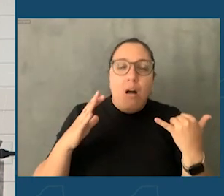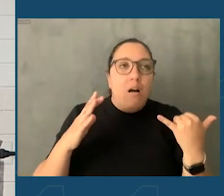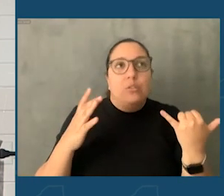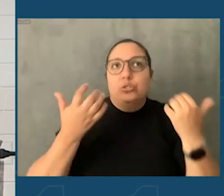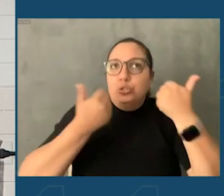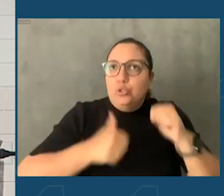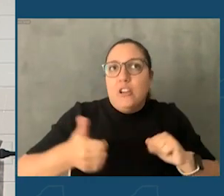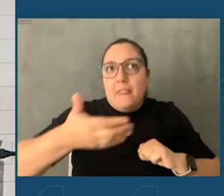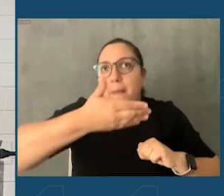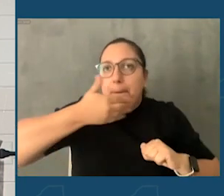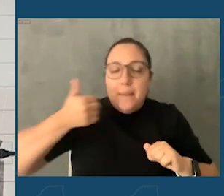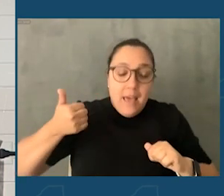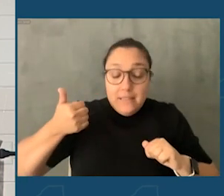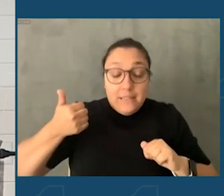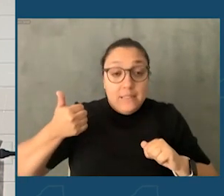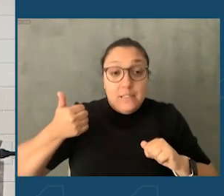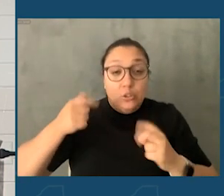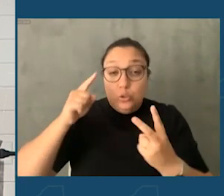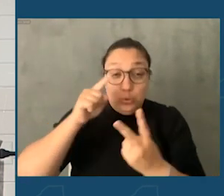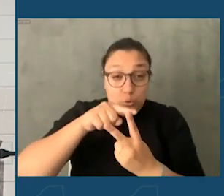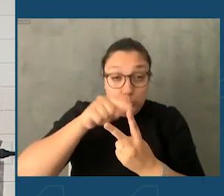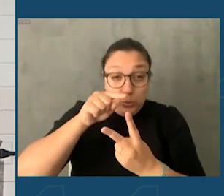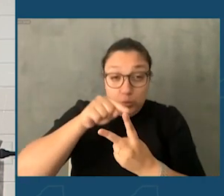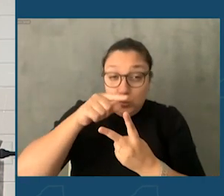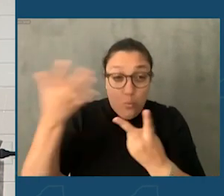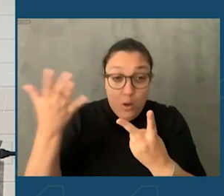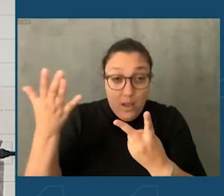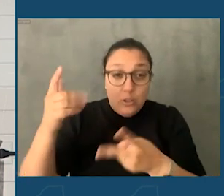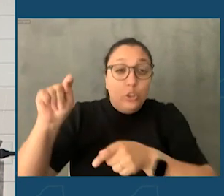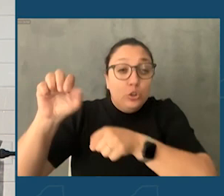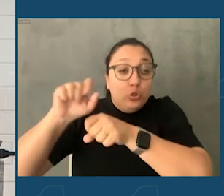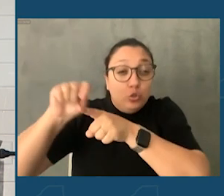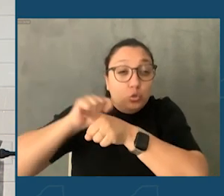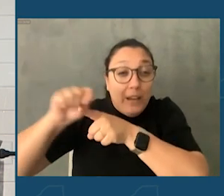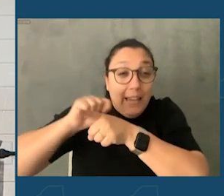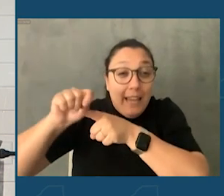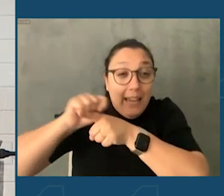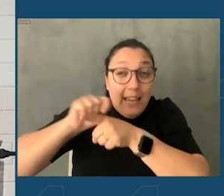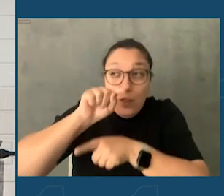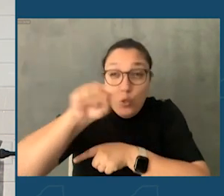two fronts. Number one, to train those people. And I'm here to tell you that